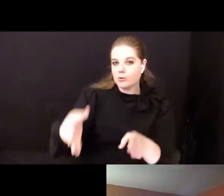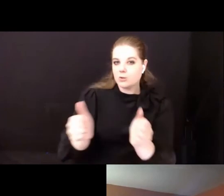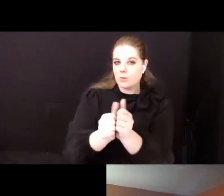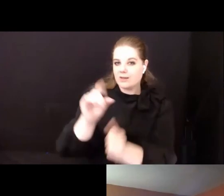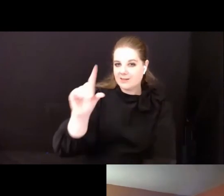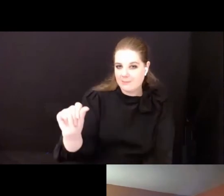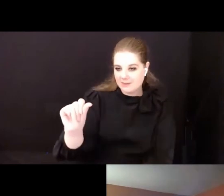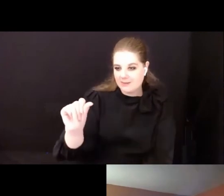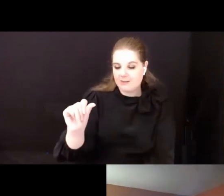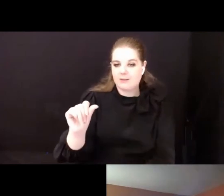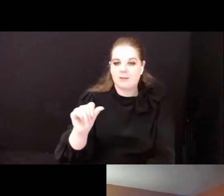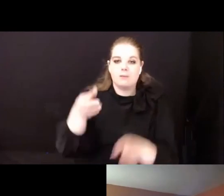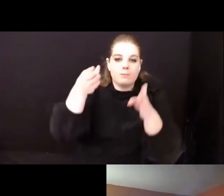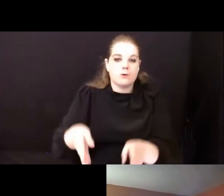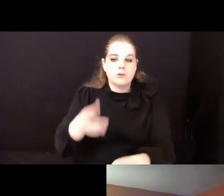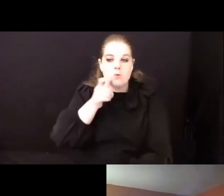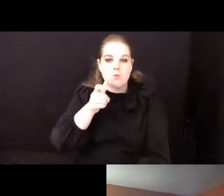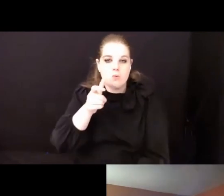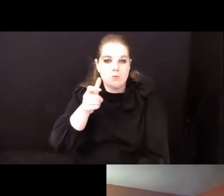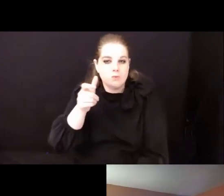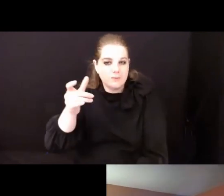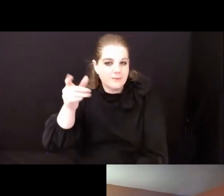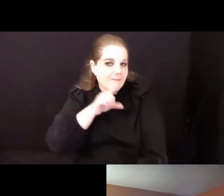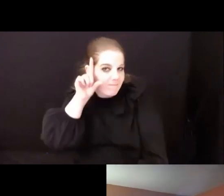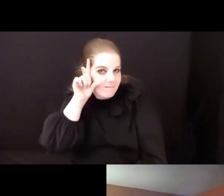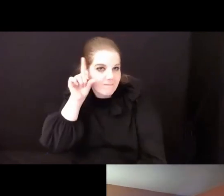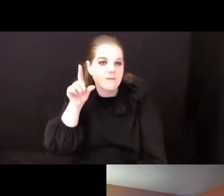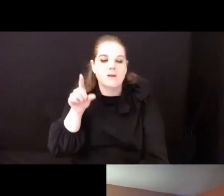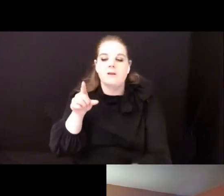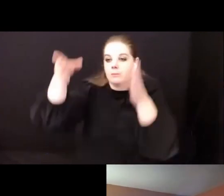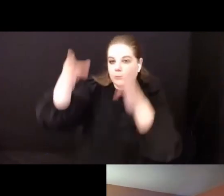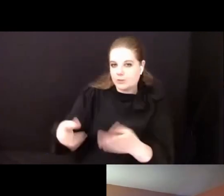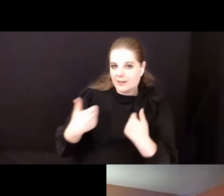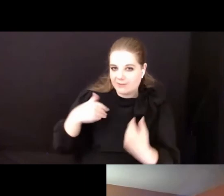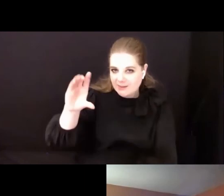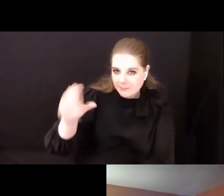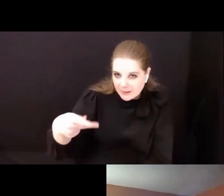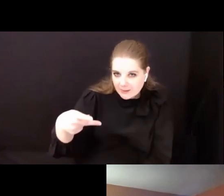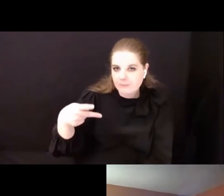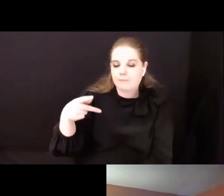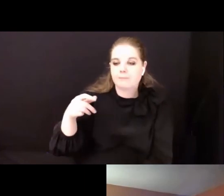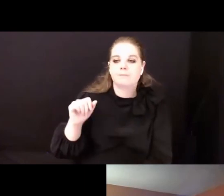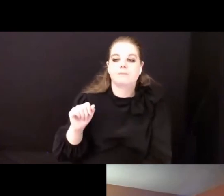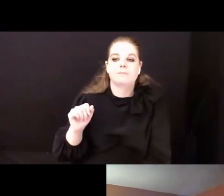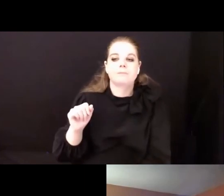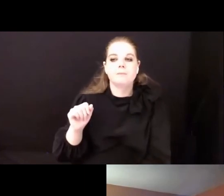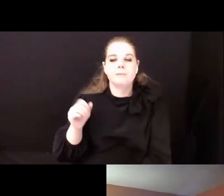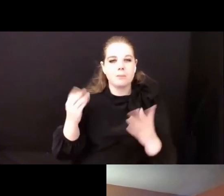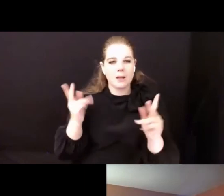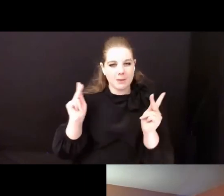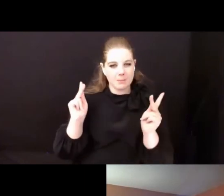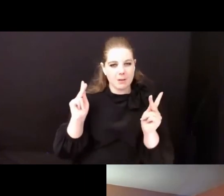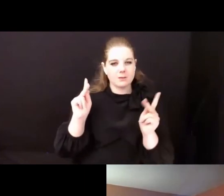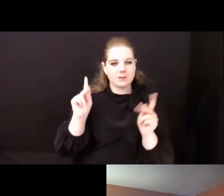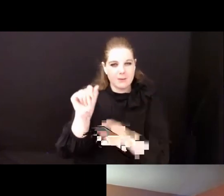or person who is deaf, or person who is, you know, has CP. And a lot of people in the disability community